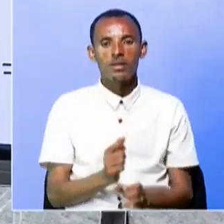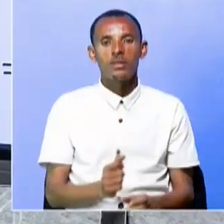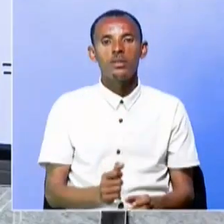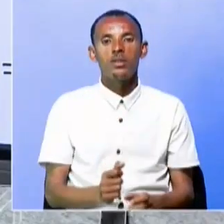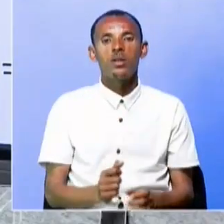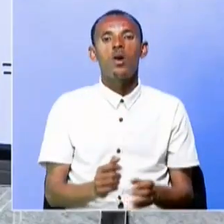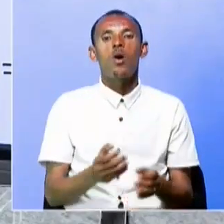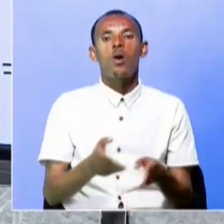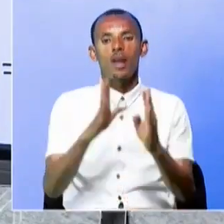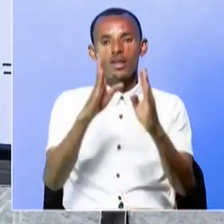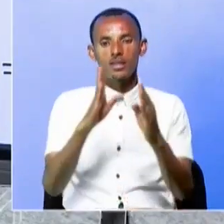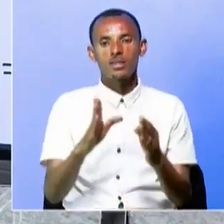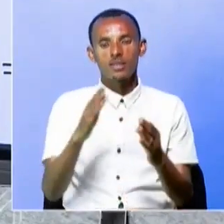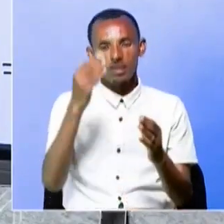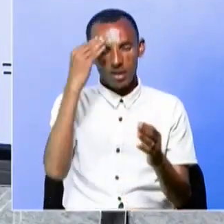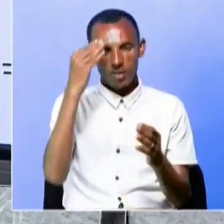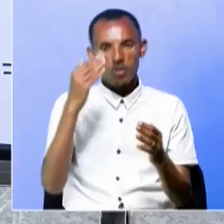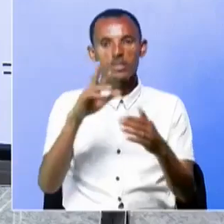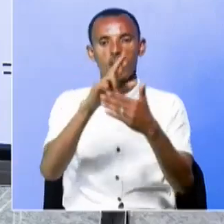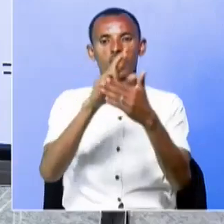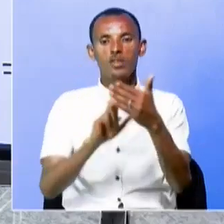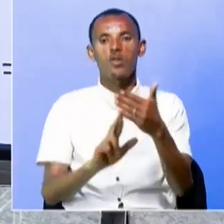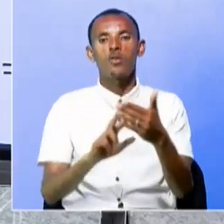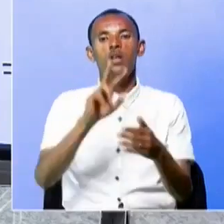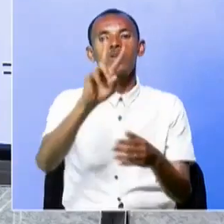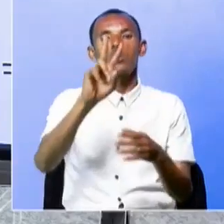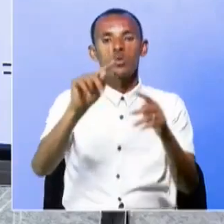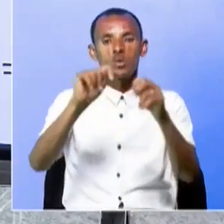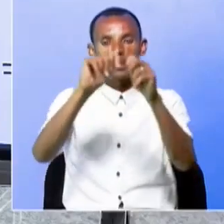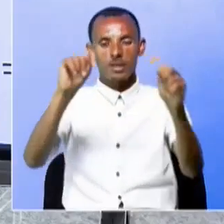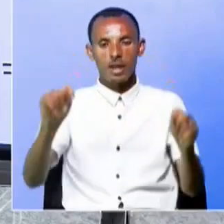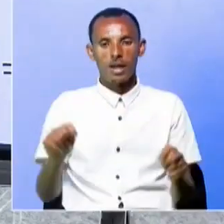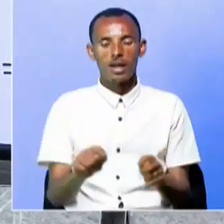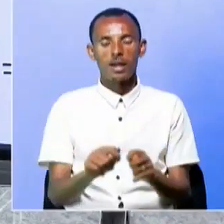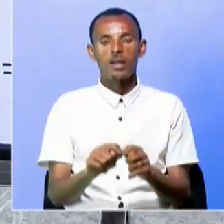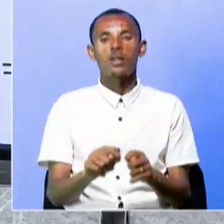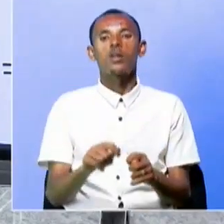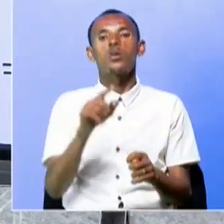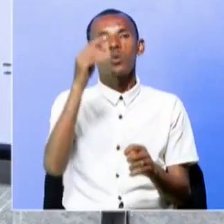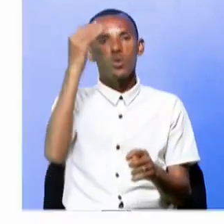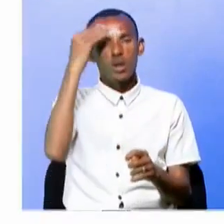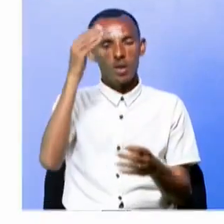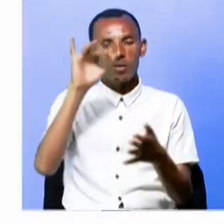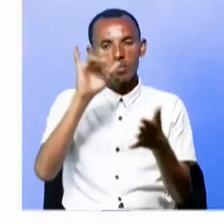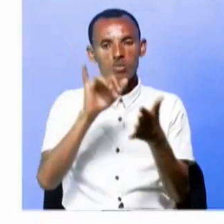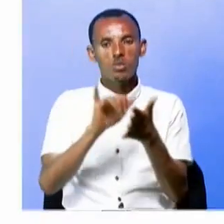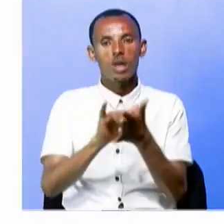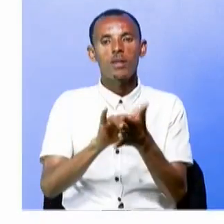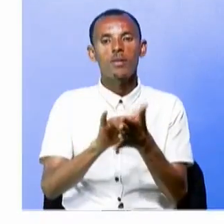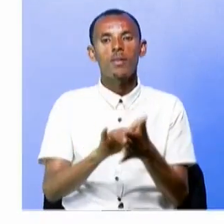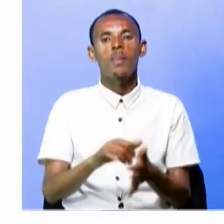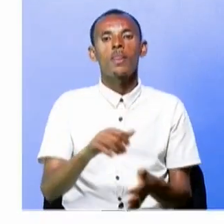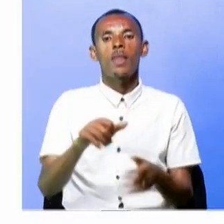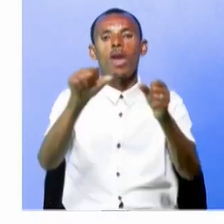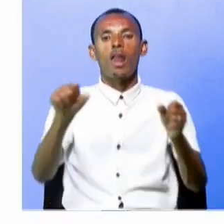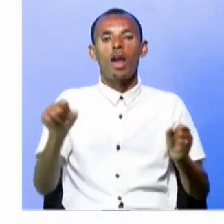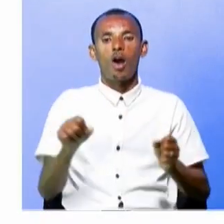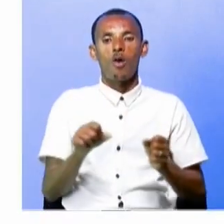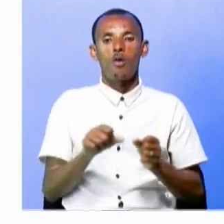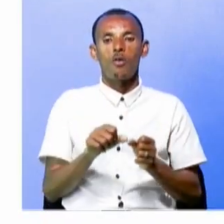or let's determine the ratio of the two triangles. So you know that area of